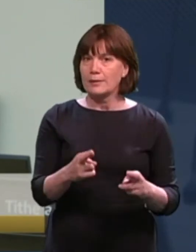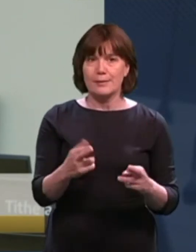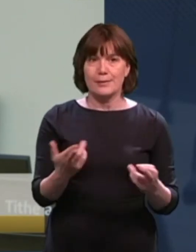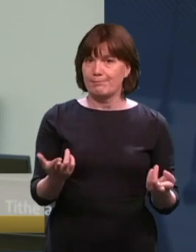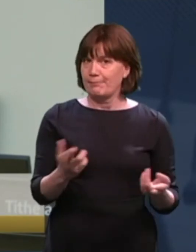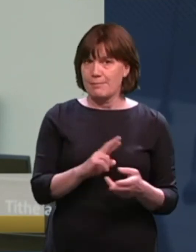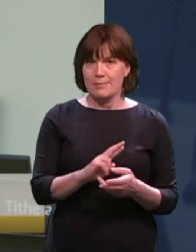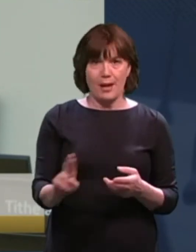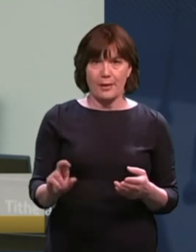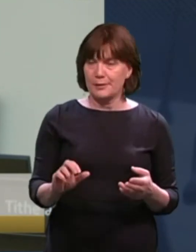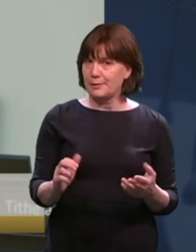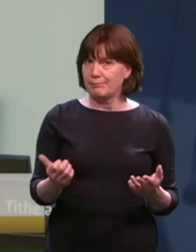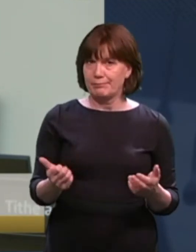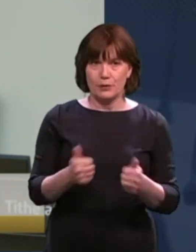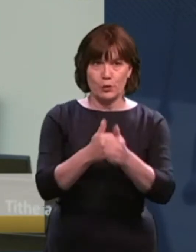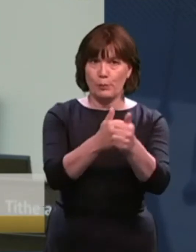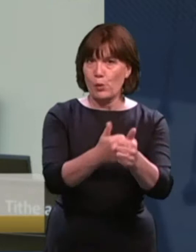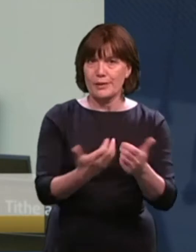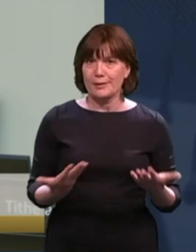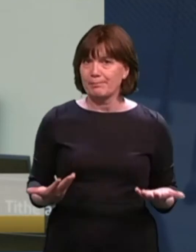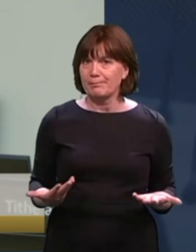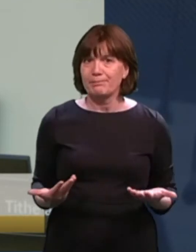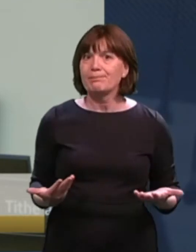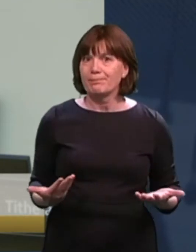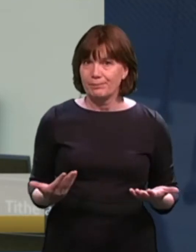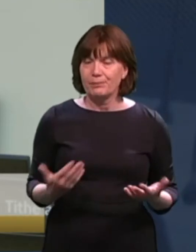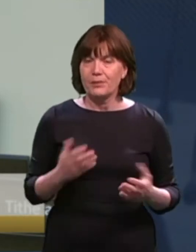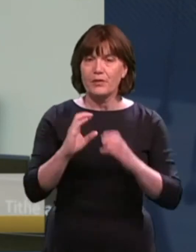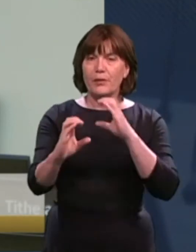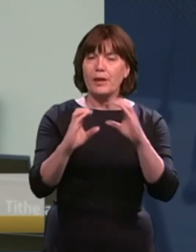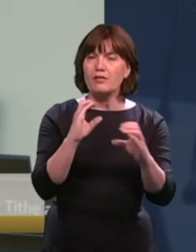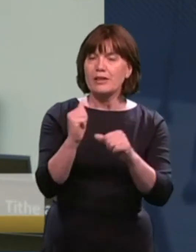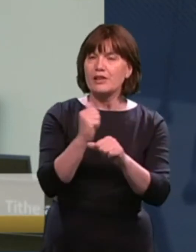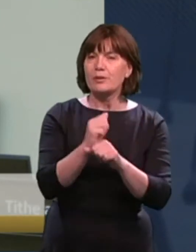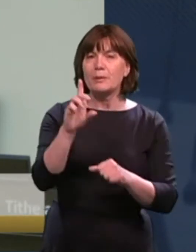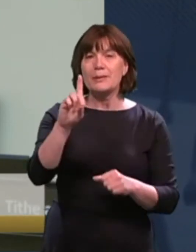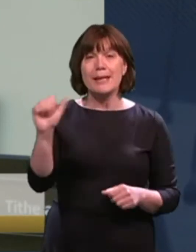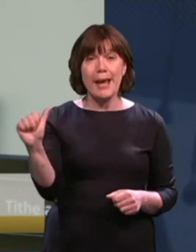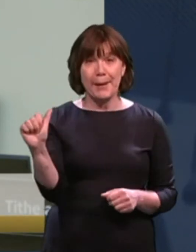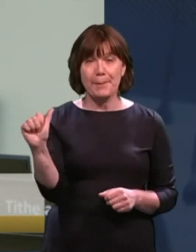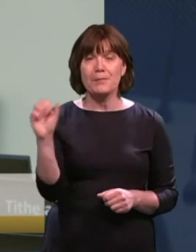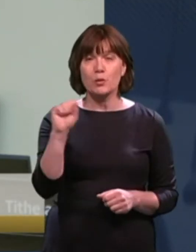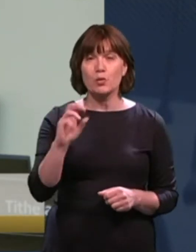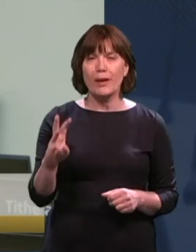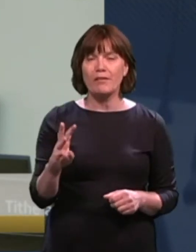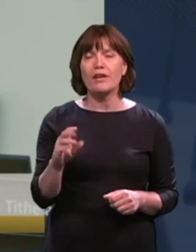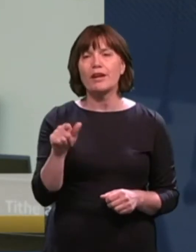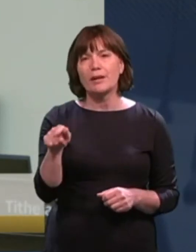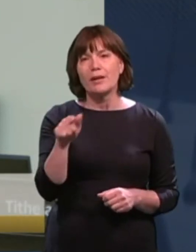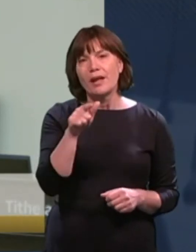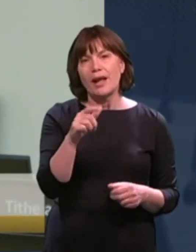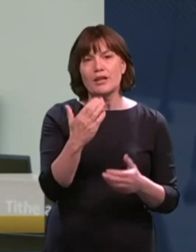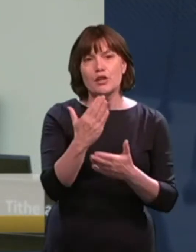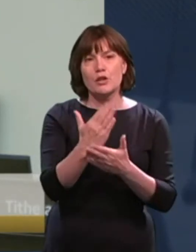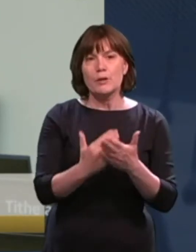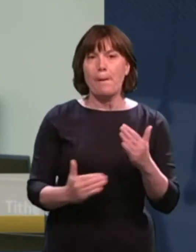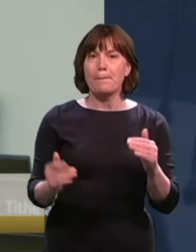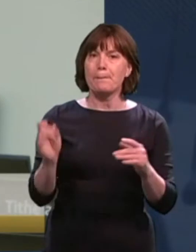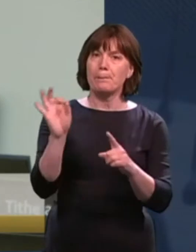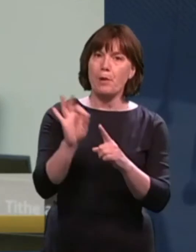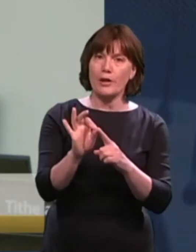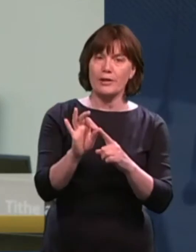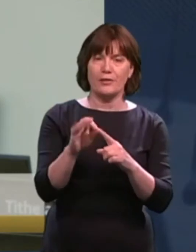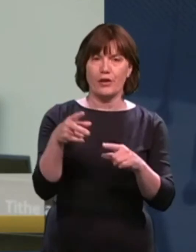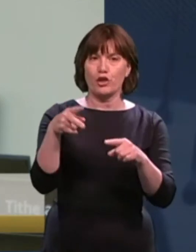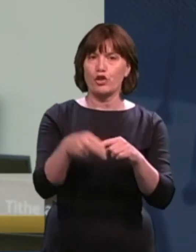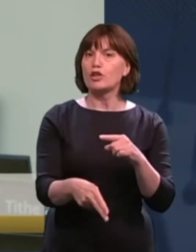just quickly to touch on the conversation on the disability allowance, and Senator Conway was talking about at a certain point there has to be